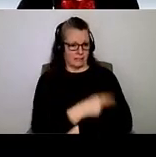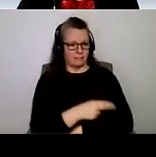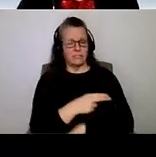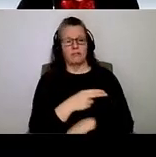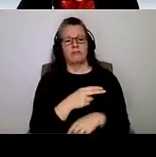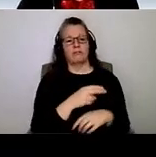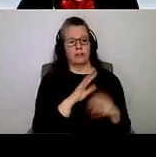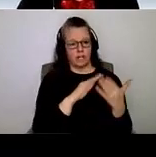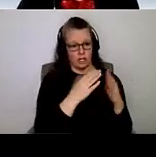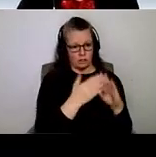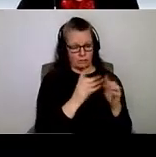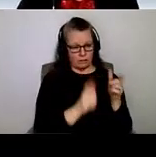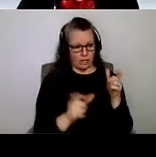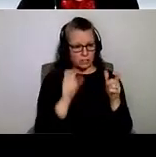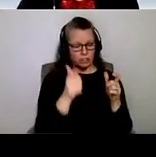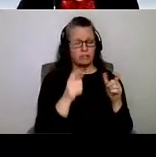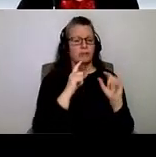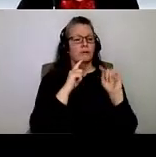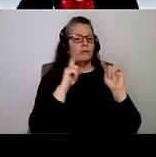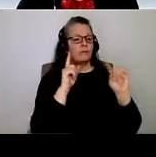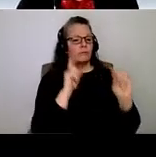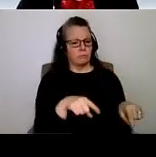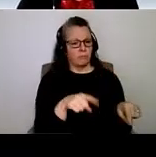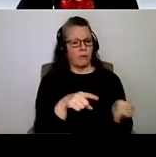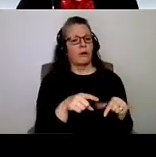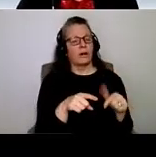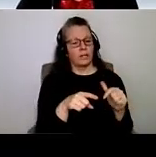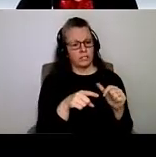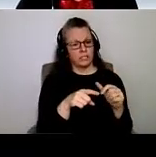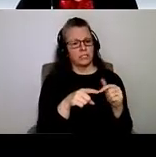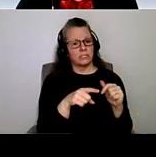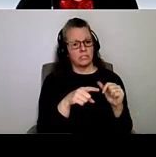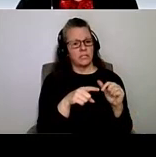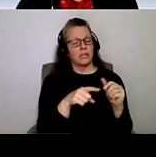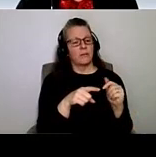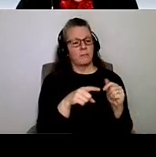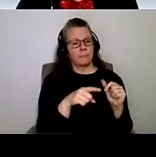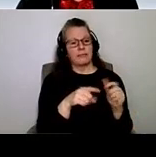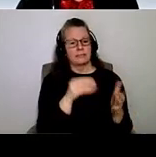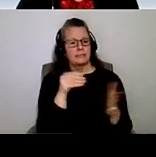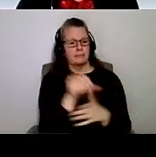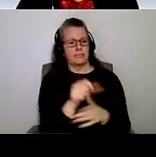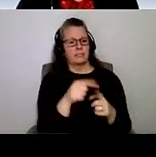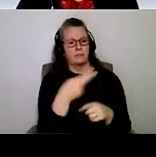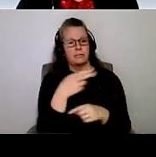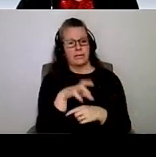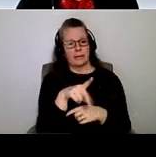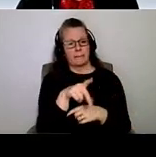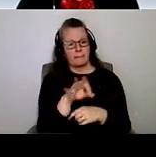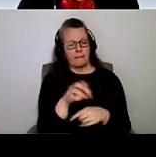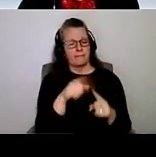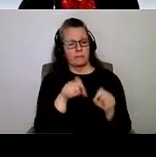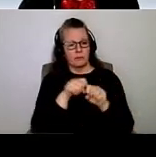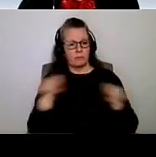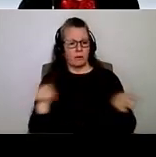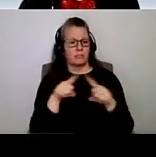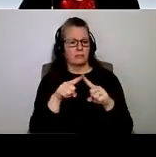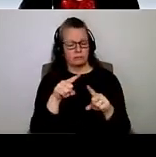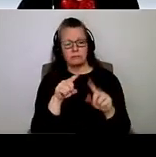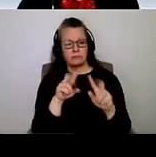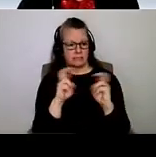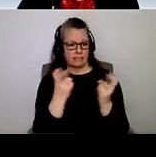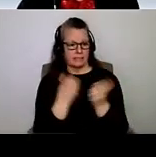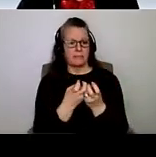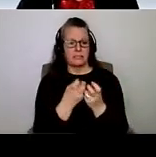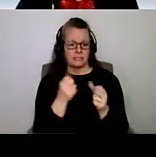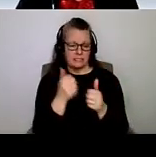their community benefit spending directly to HCPF, and then we report that out to our General Assembly each January. So on this slide here, you see